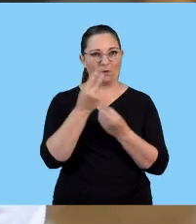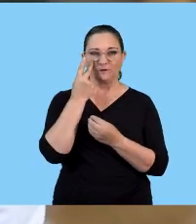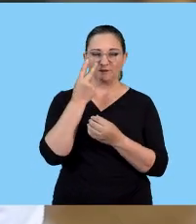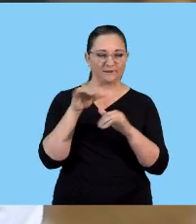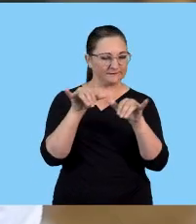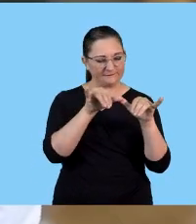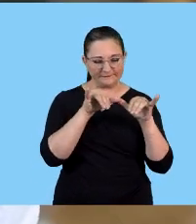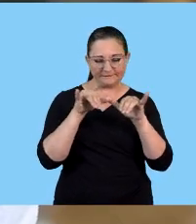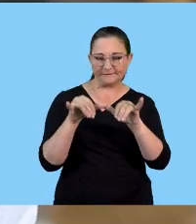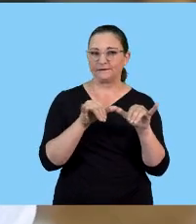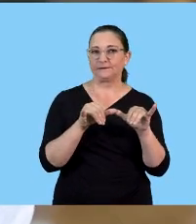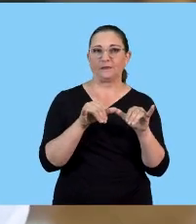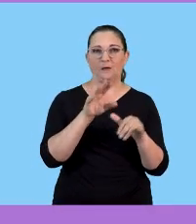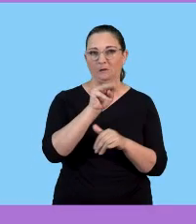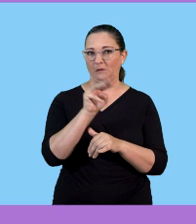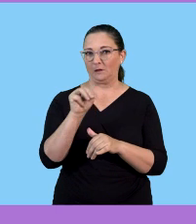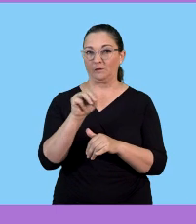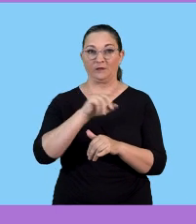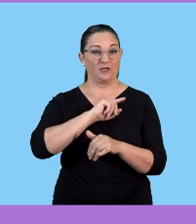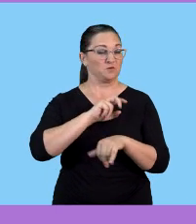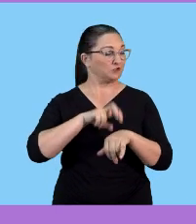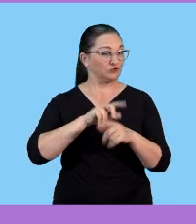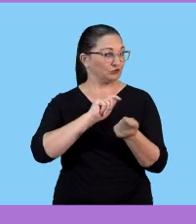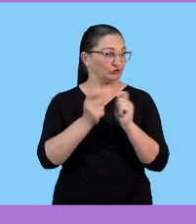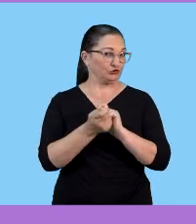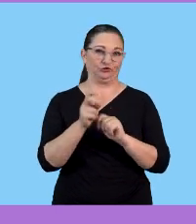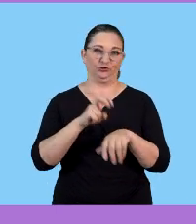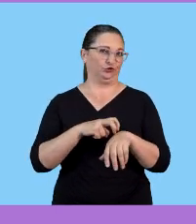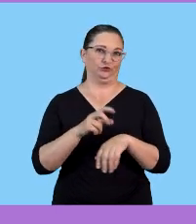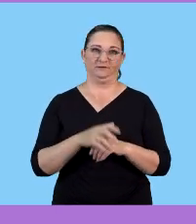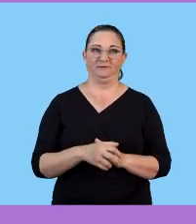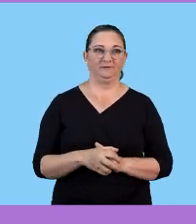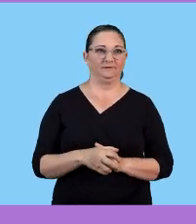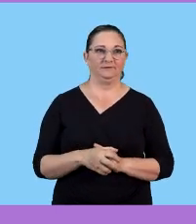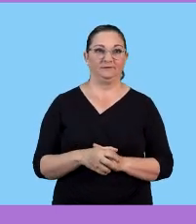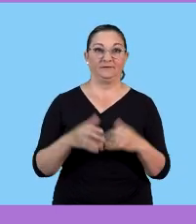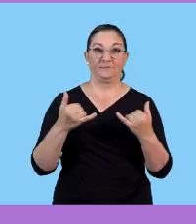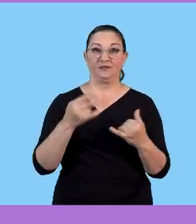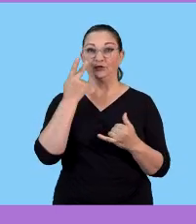to convert this time. Nice. Determine the maximum, right, the